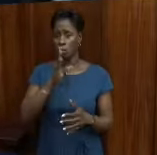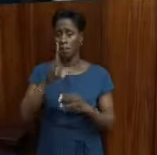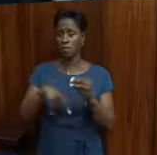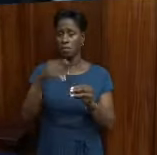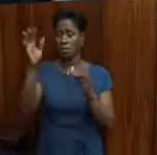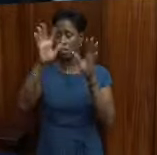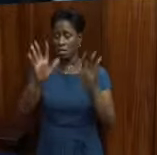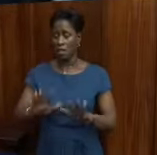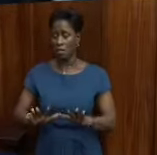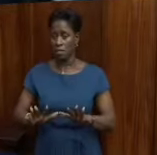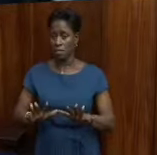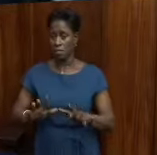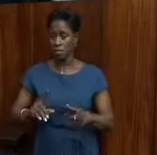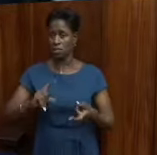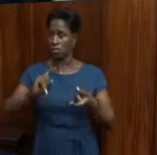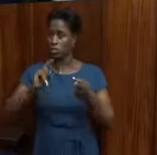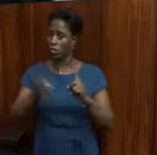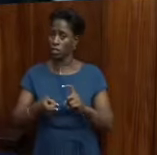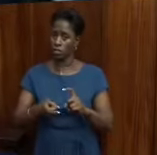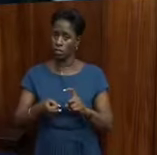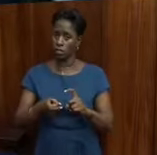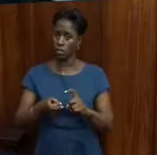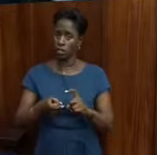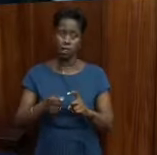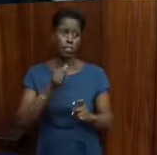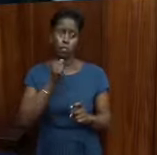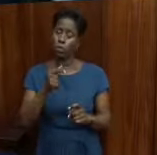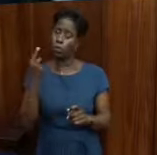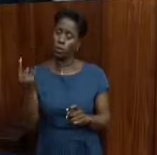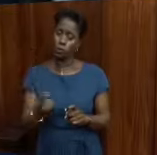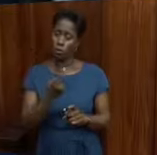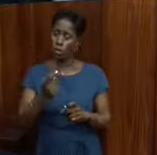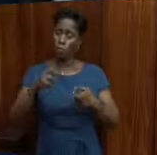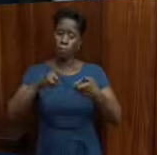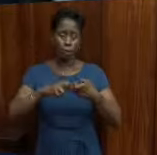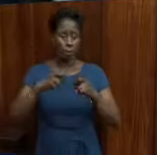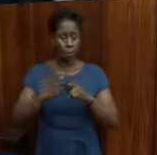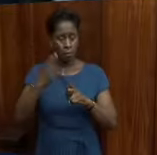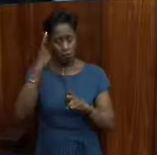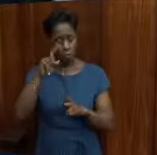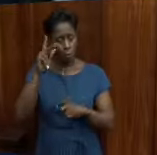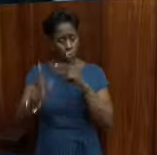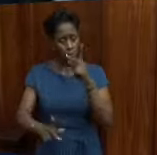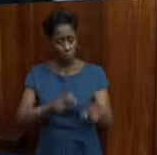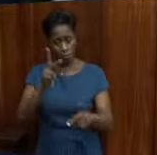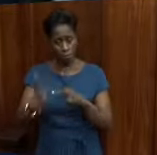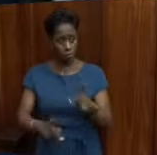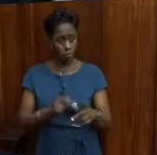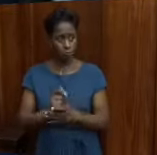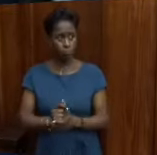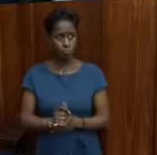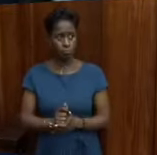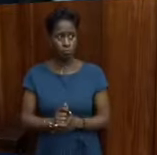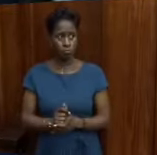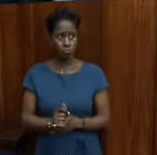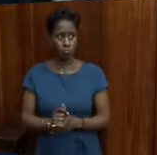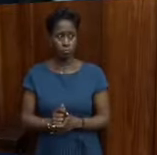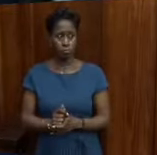change is not the only threat to our survival. Climate hazards will